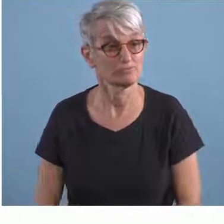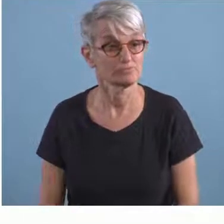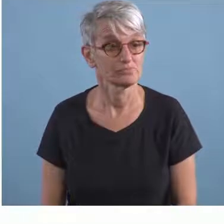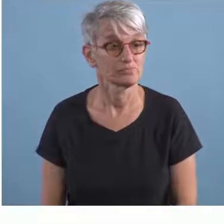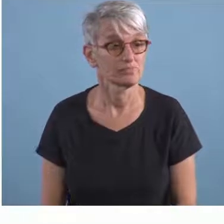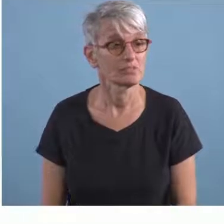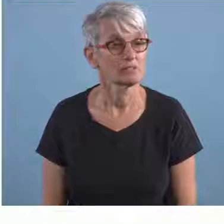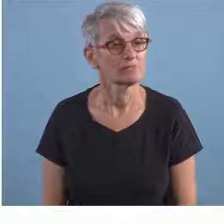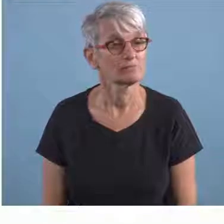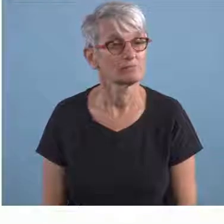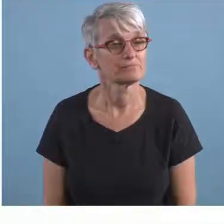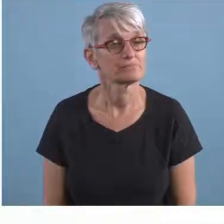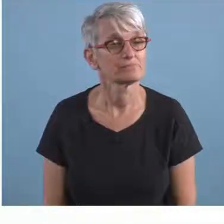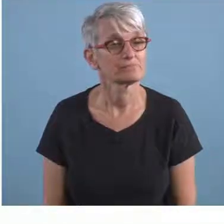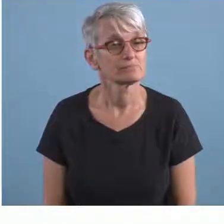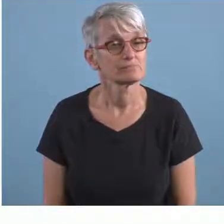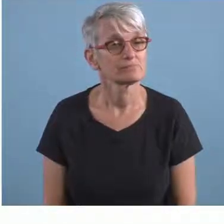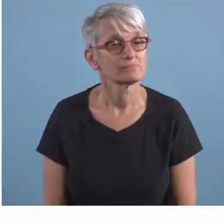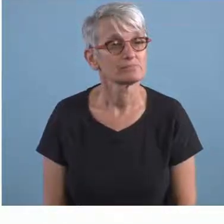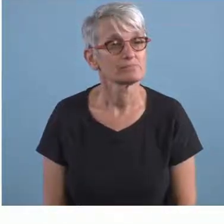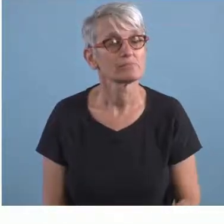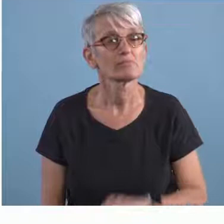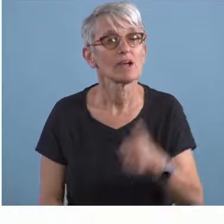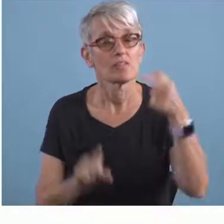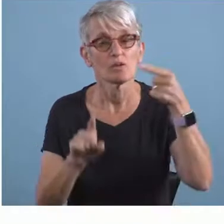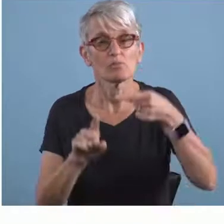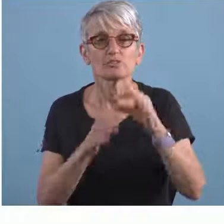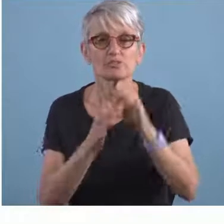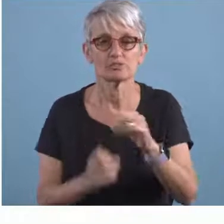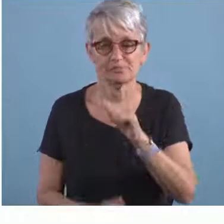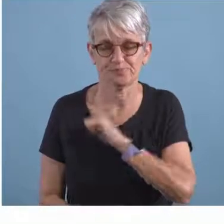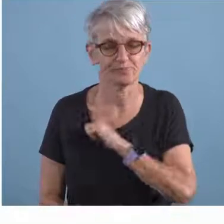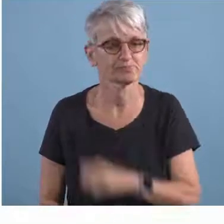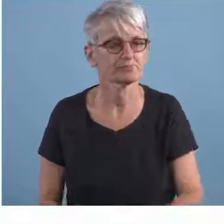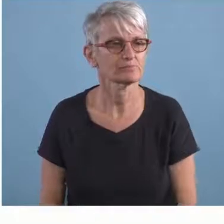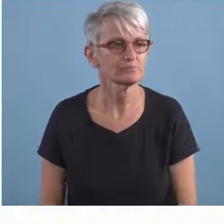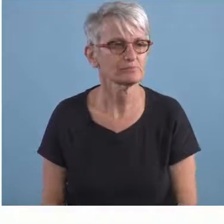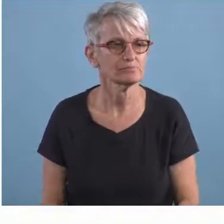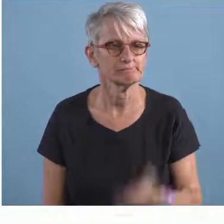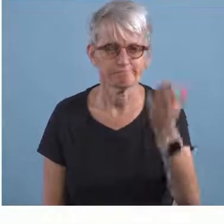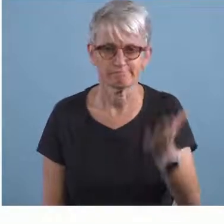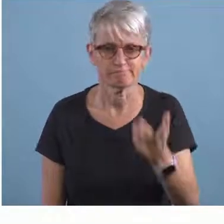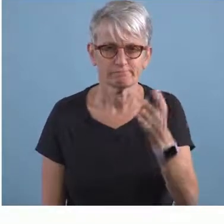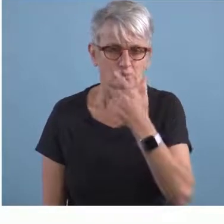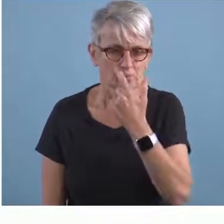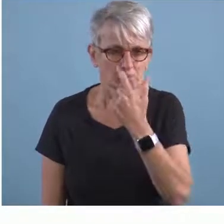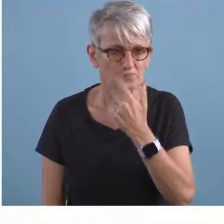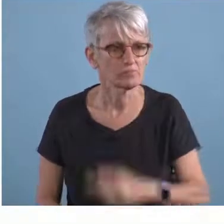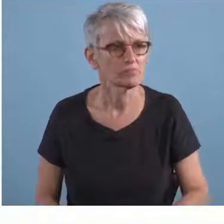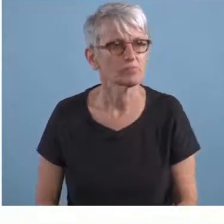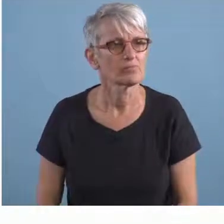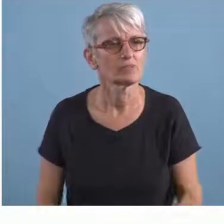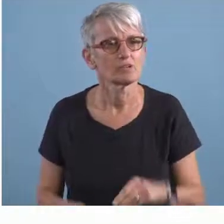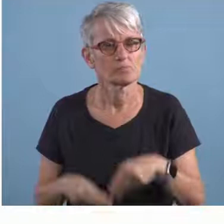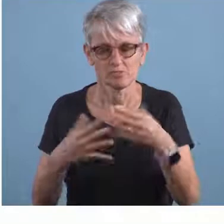A couple more points about attitude. There you go. The provider needs to be